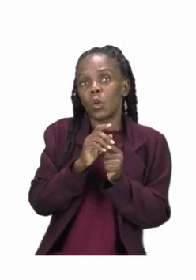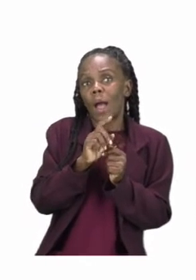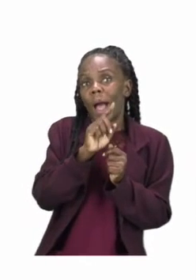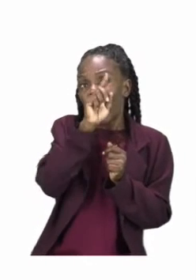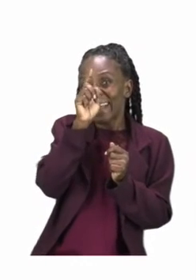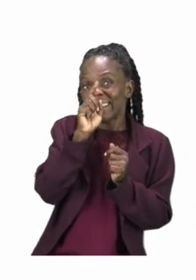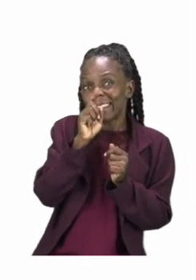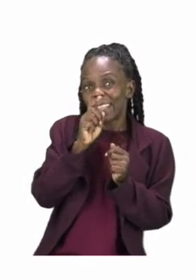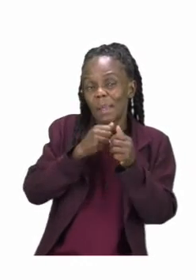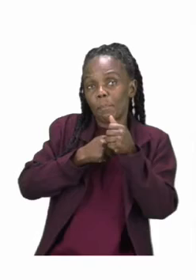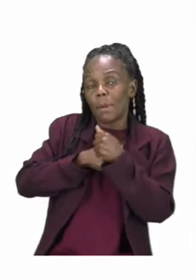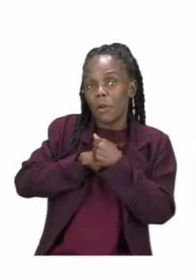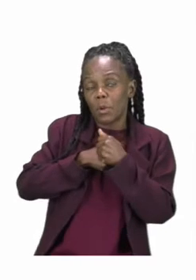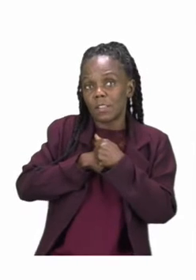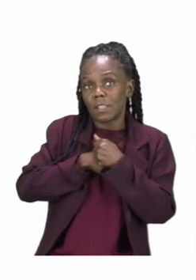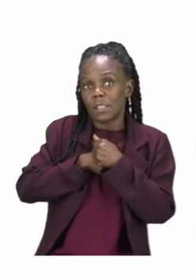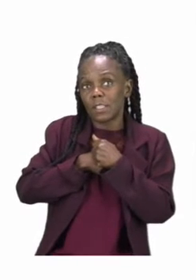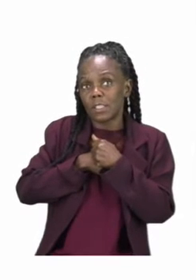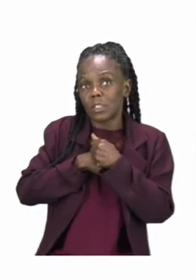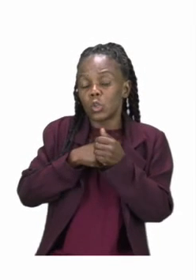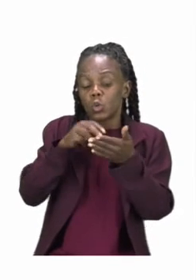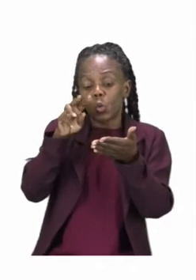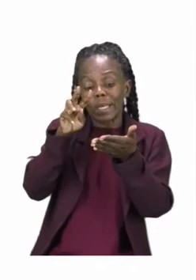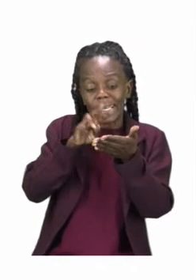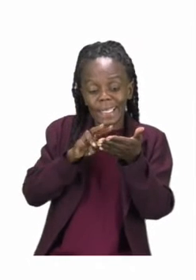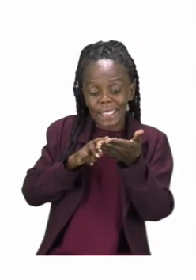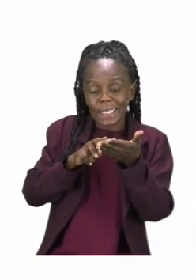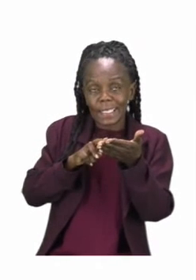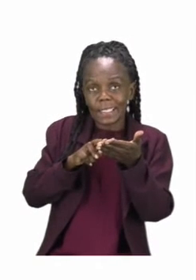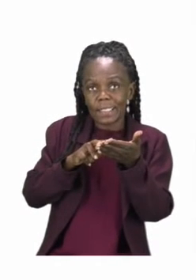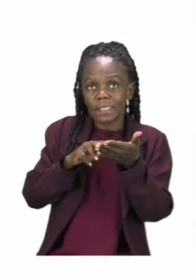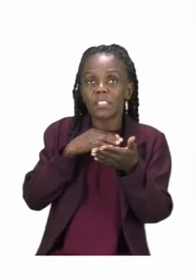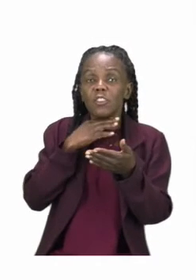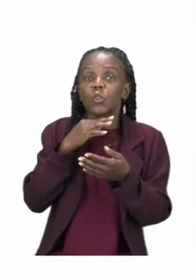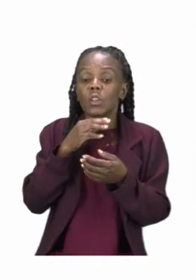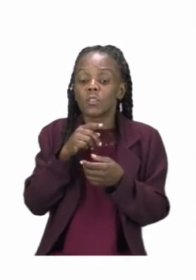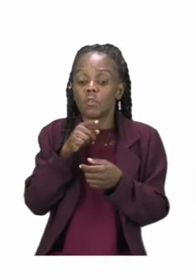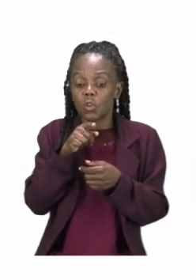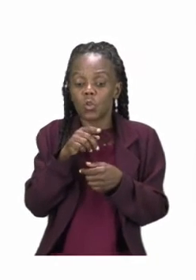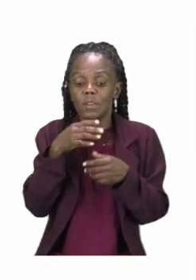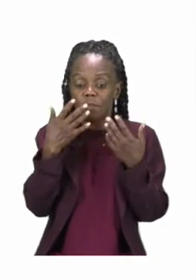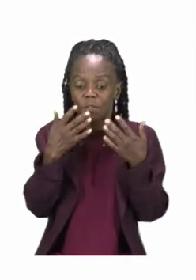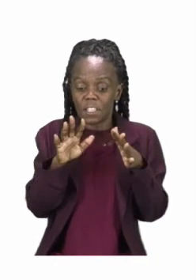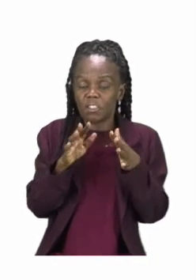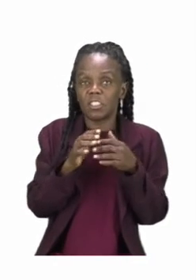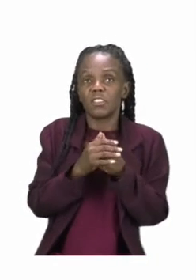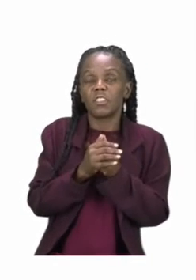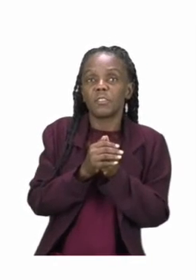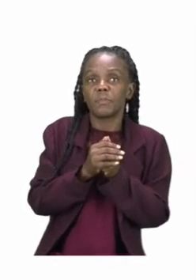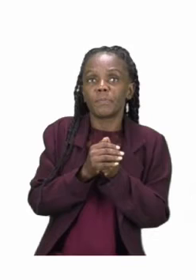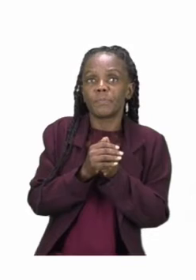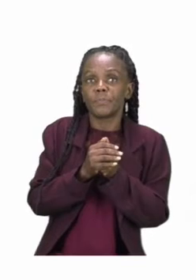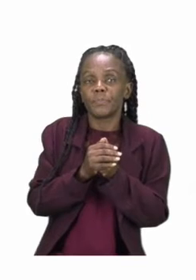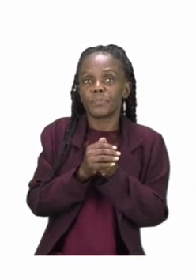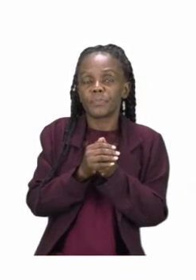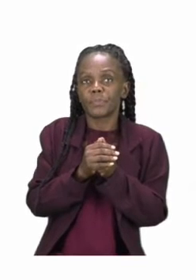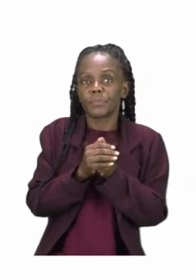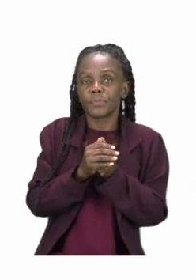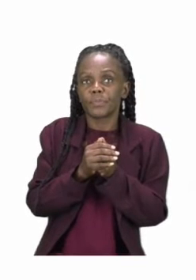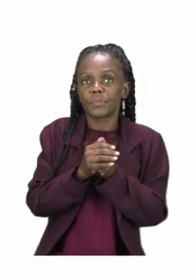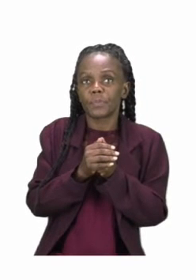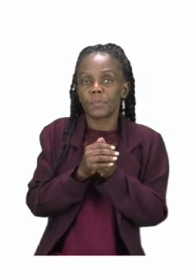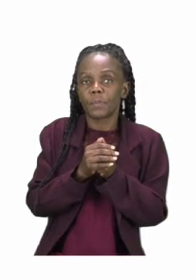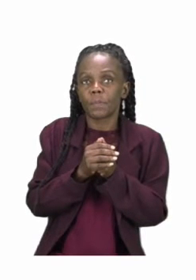the story for you. I'm sure they already know the story. Now that I've told you the first part of the